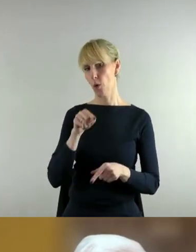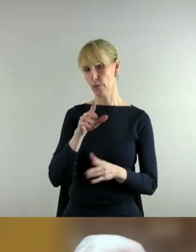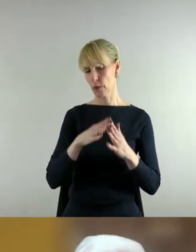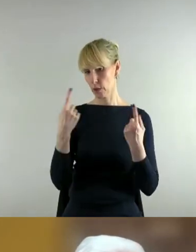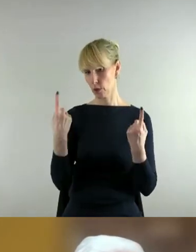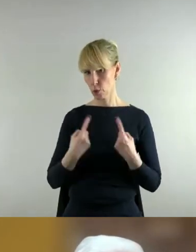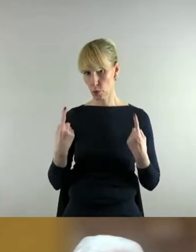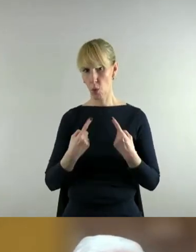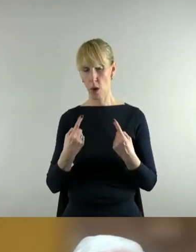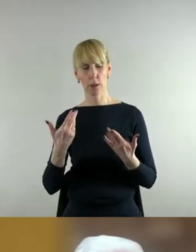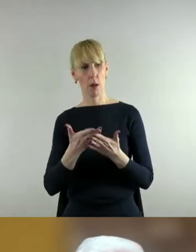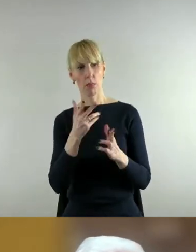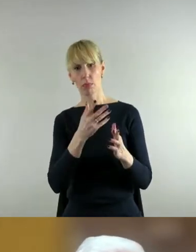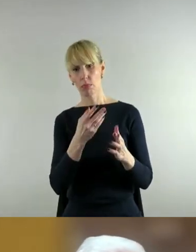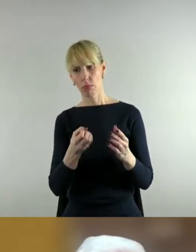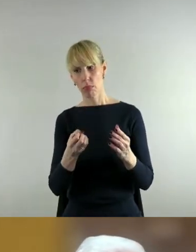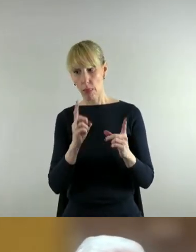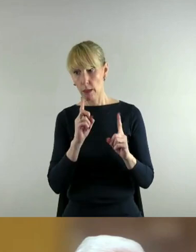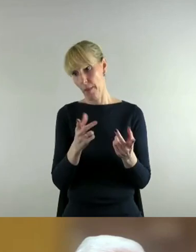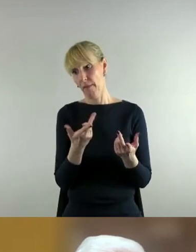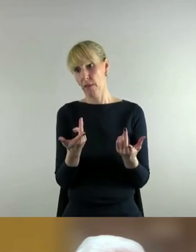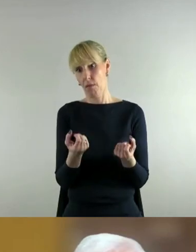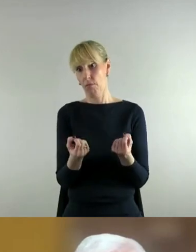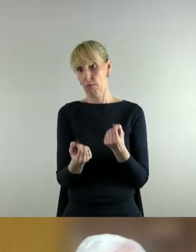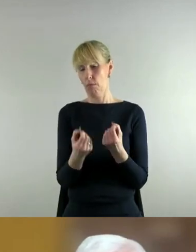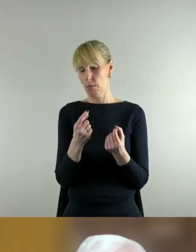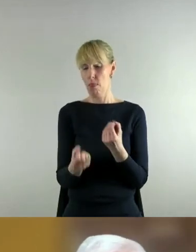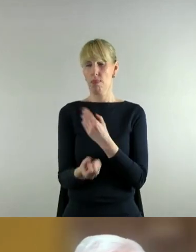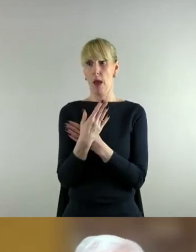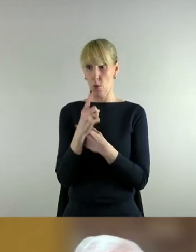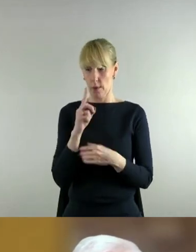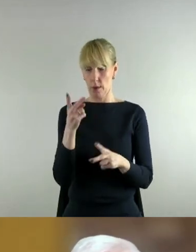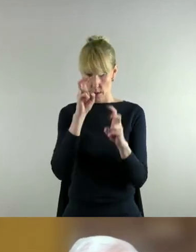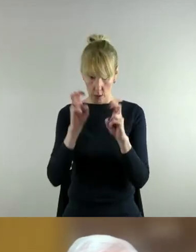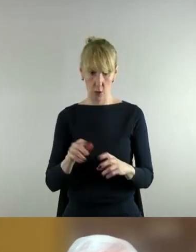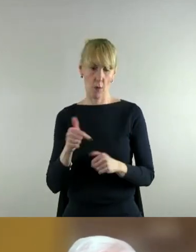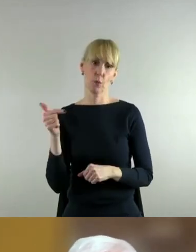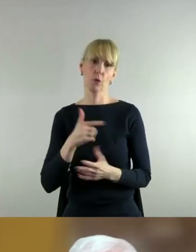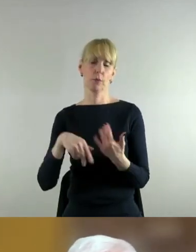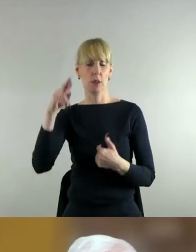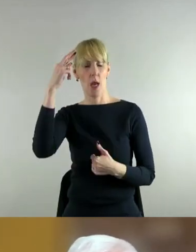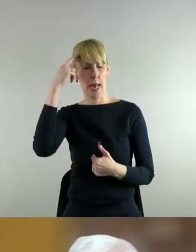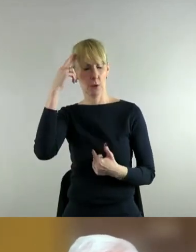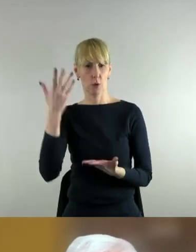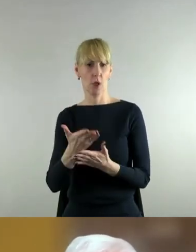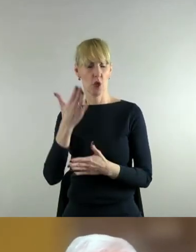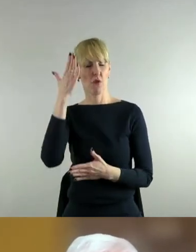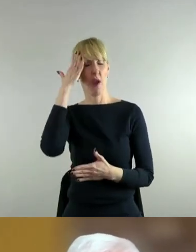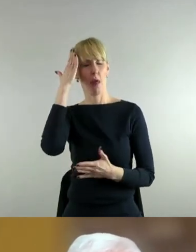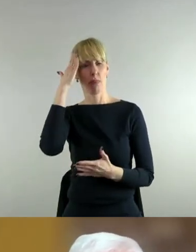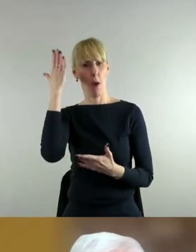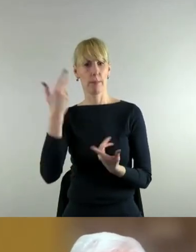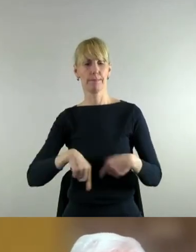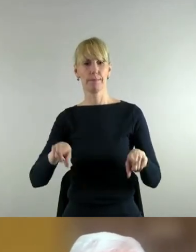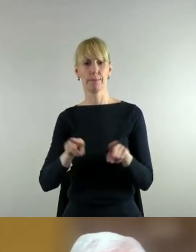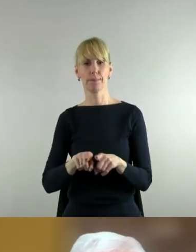our inhabitants how they can act in the crisis situation and how can they act